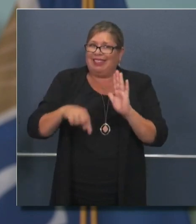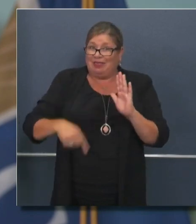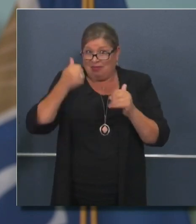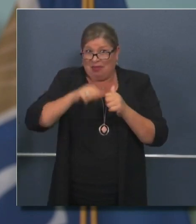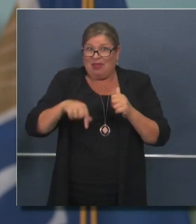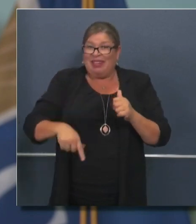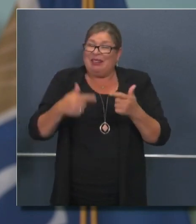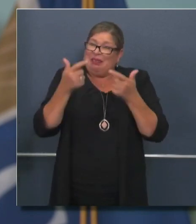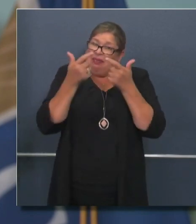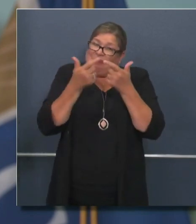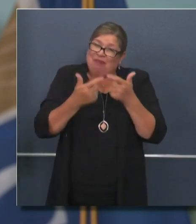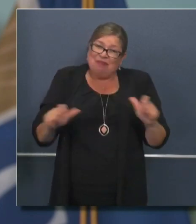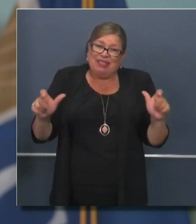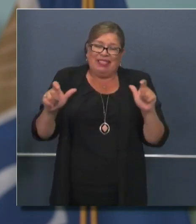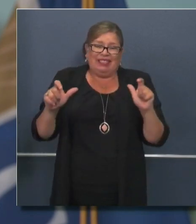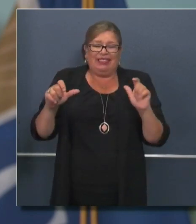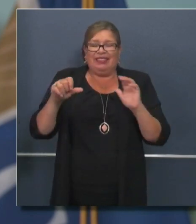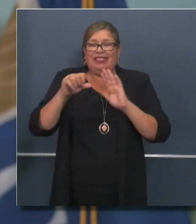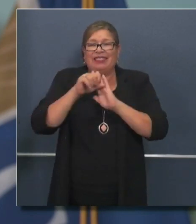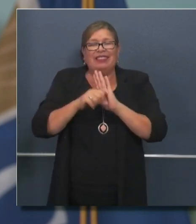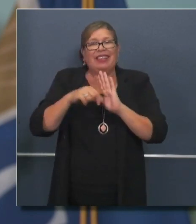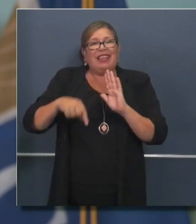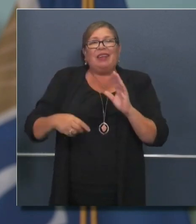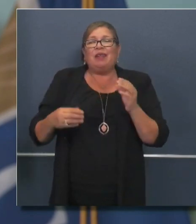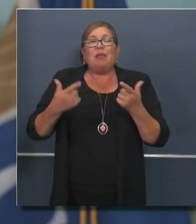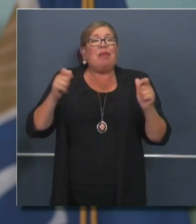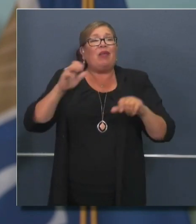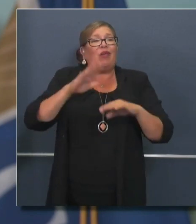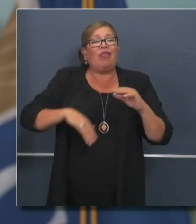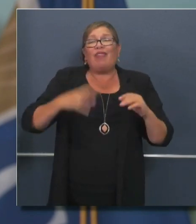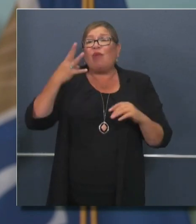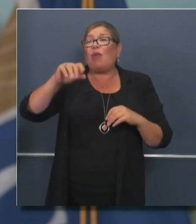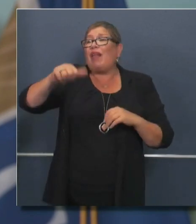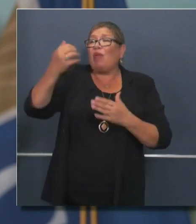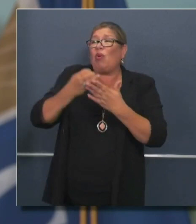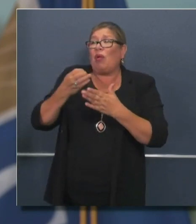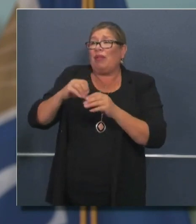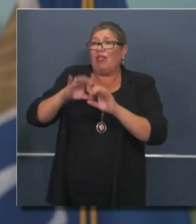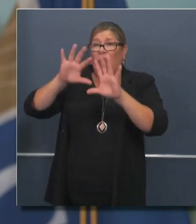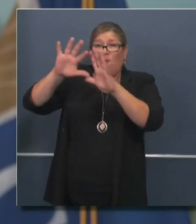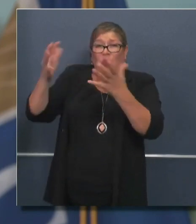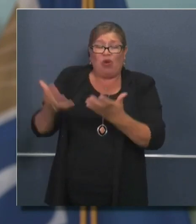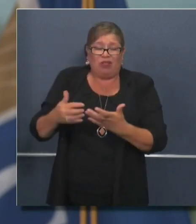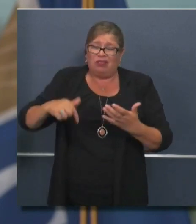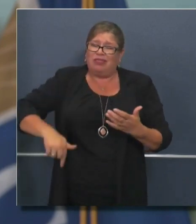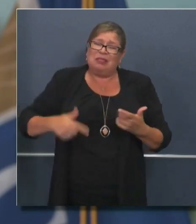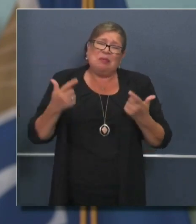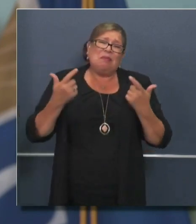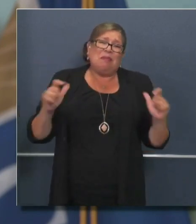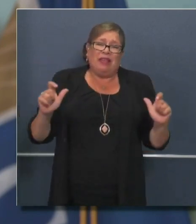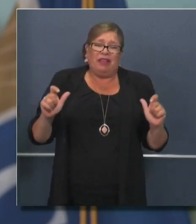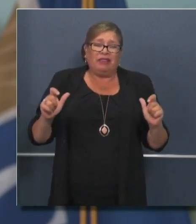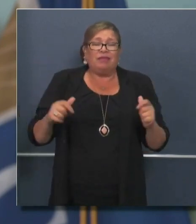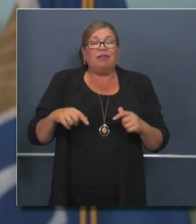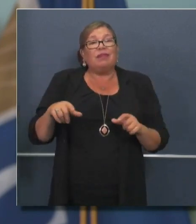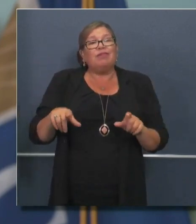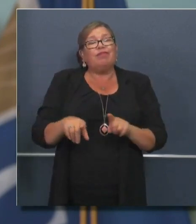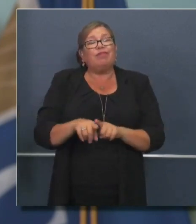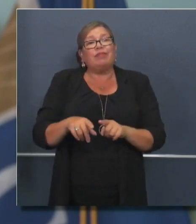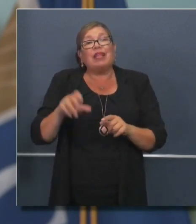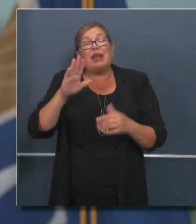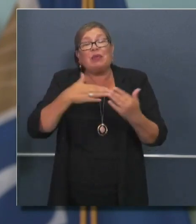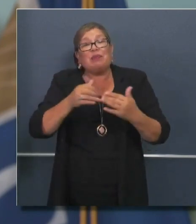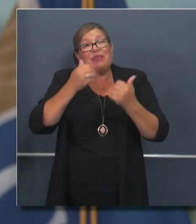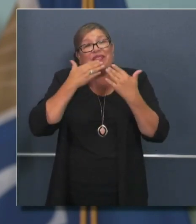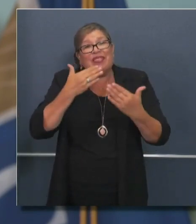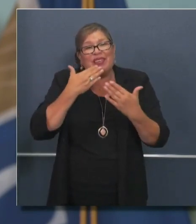again, than all but four economies in the world and is as large as 21 states' populations combined. Take